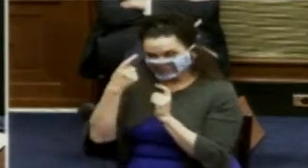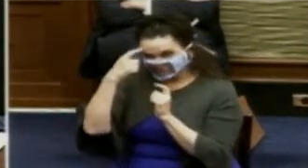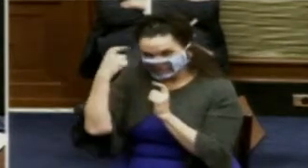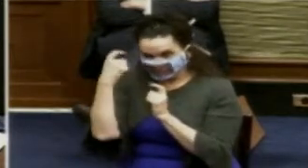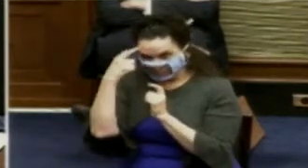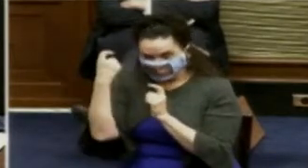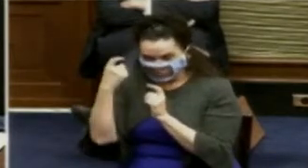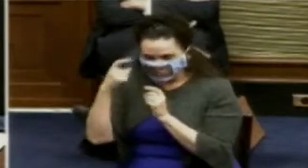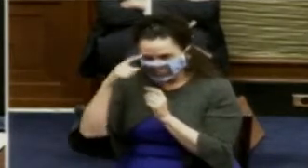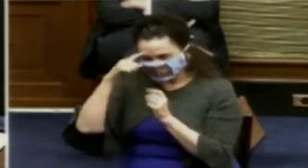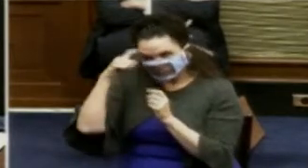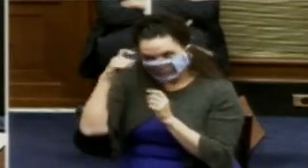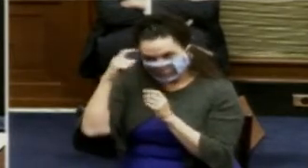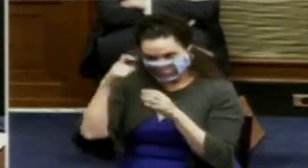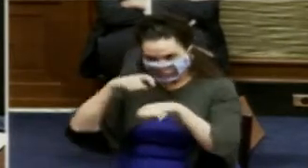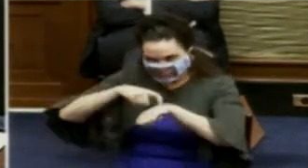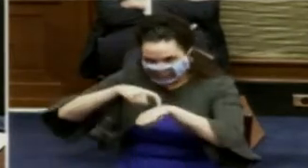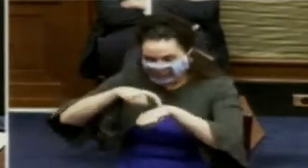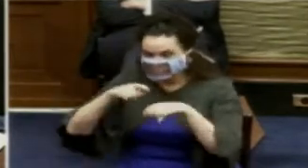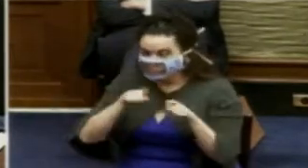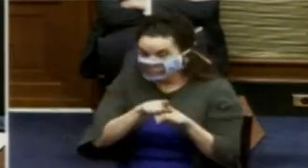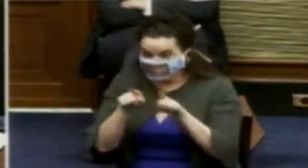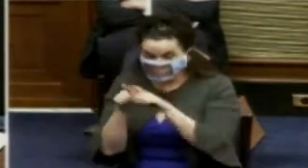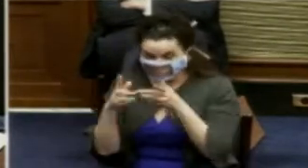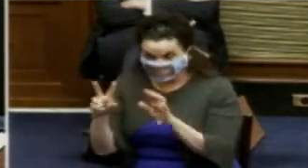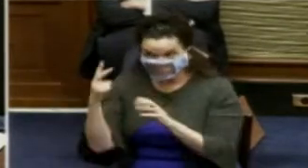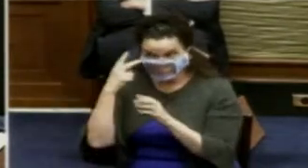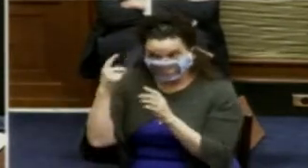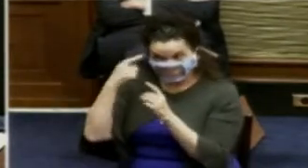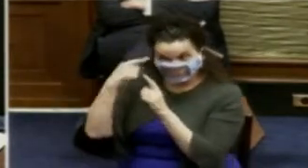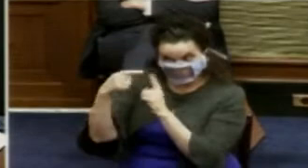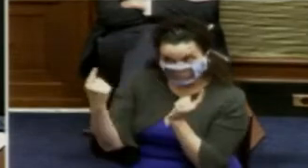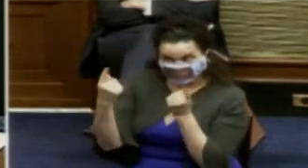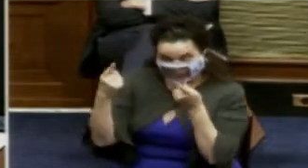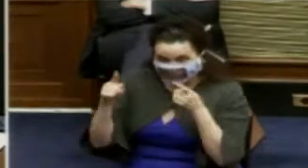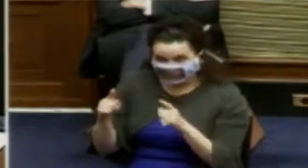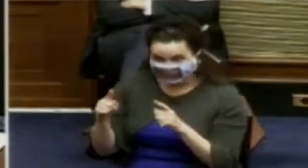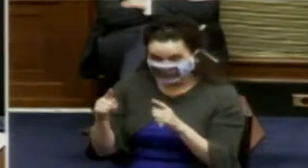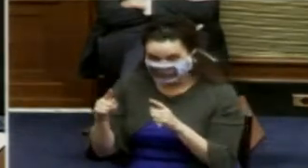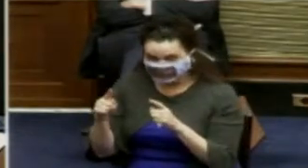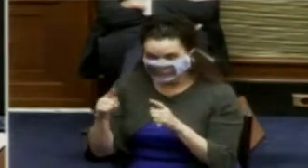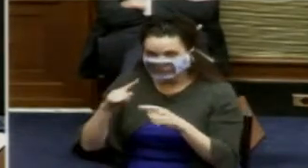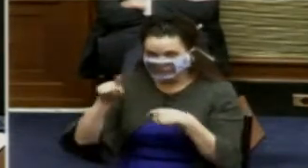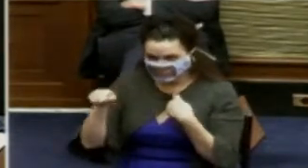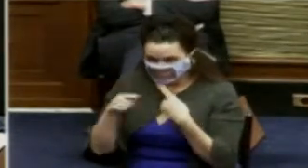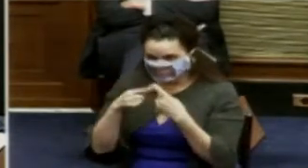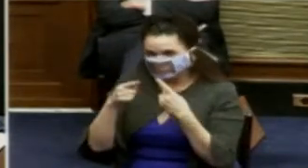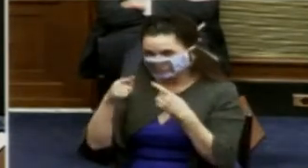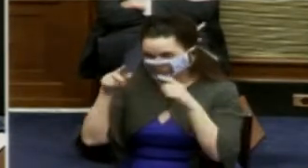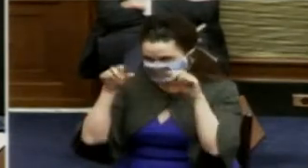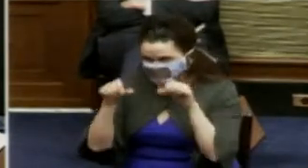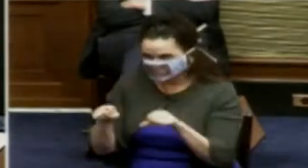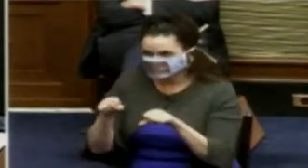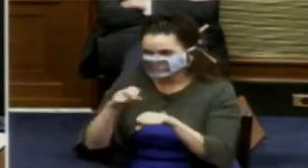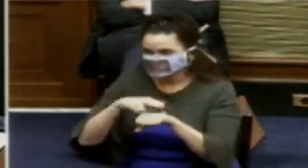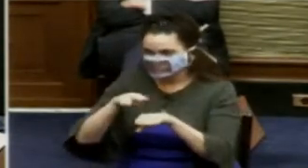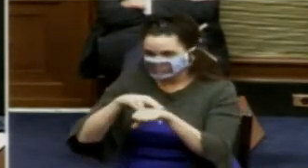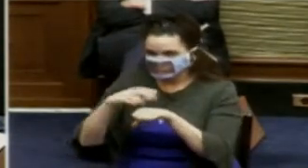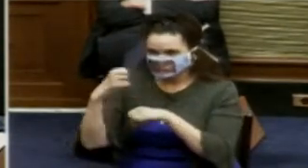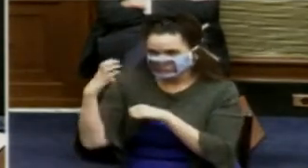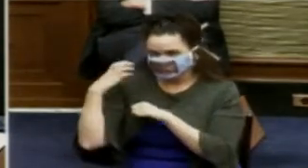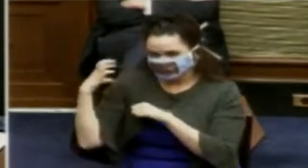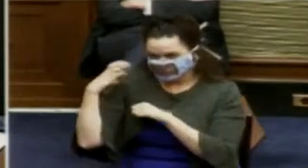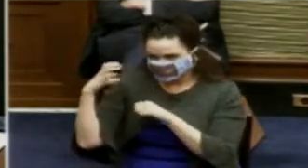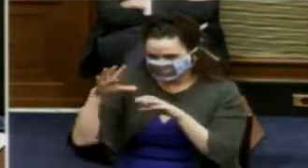even saw some of that disagreement more recently with some disputes over the fencing around the Capitol complex. So there certainly is